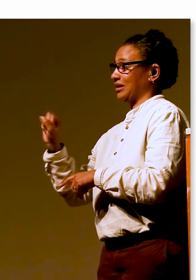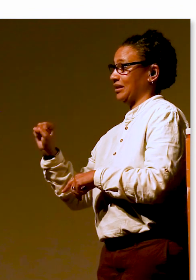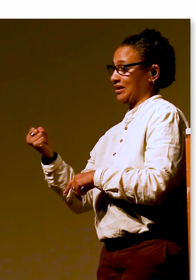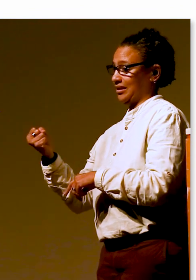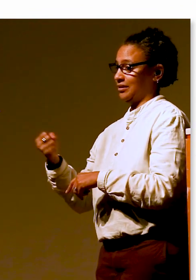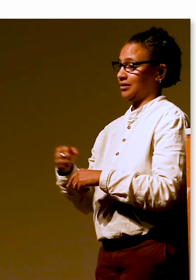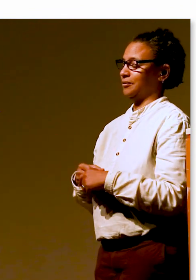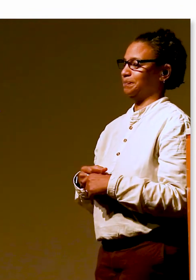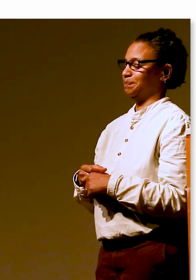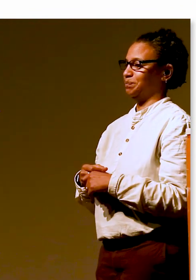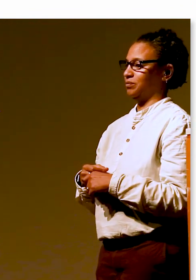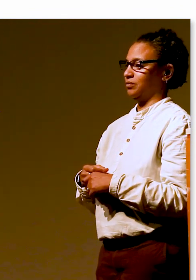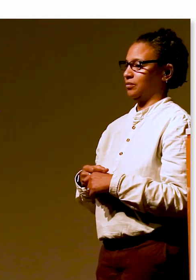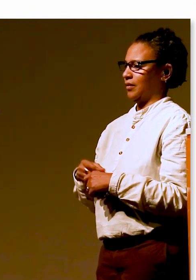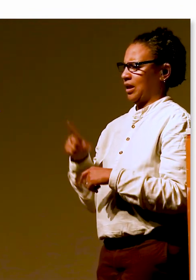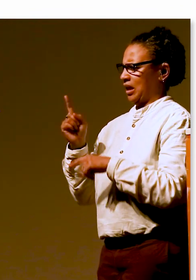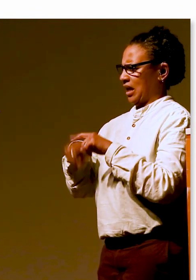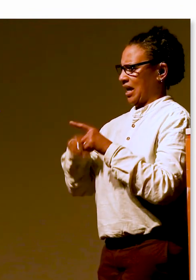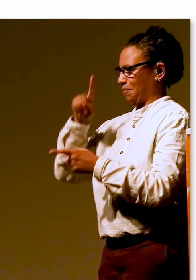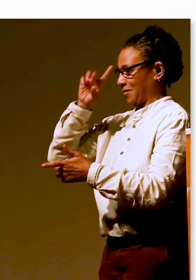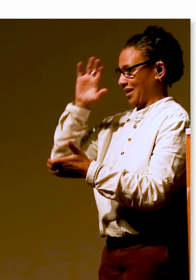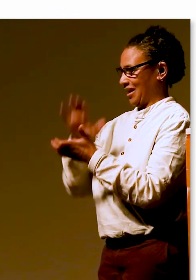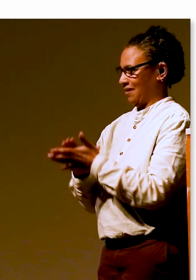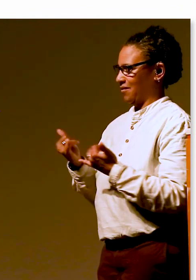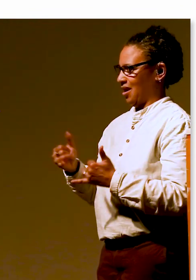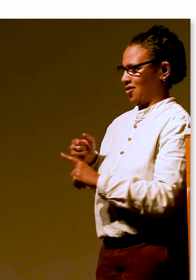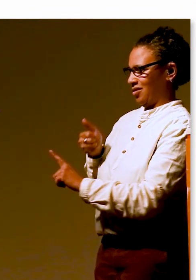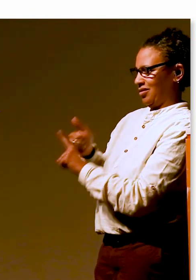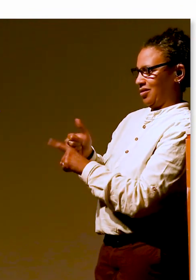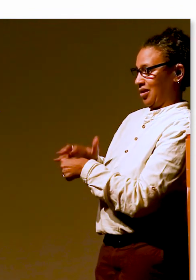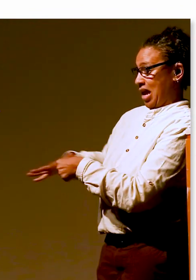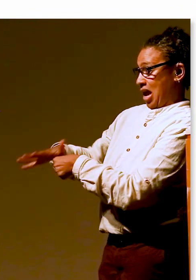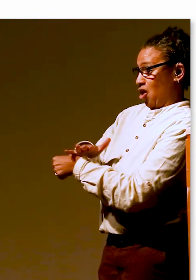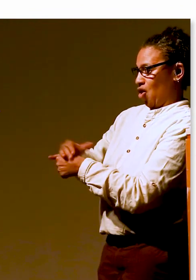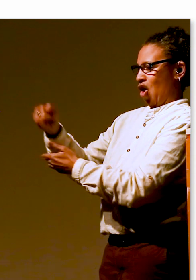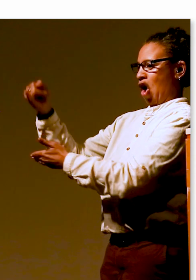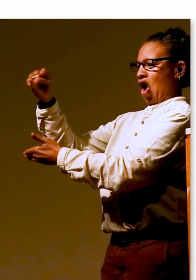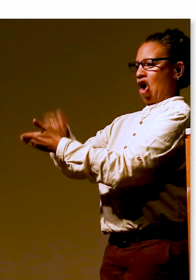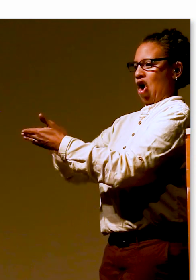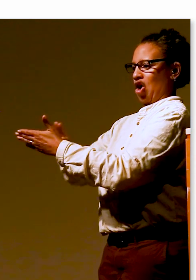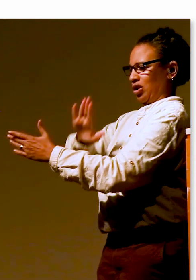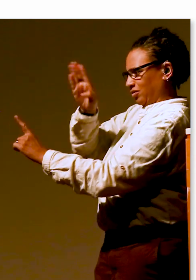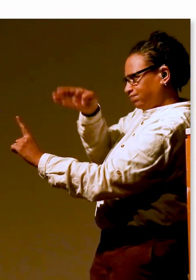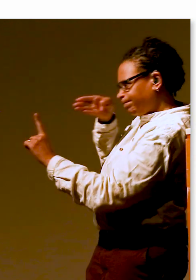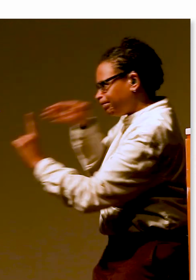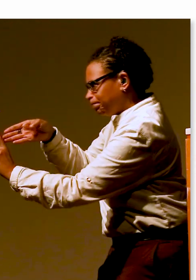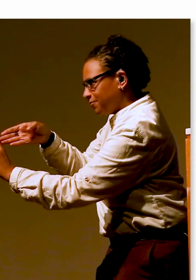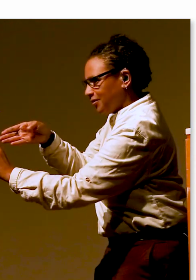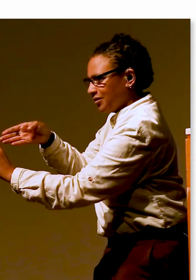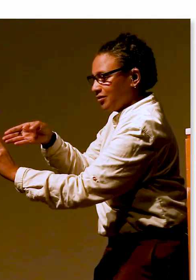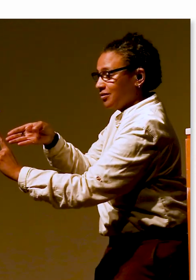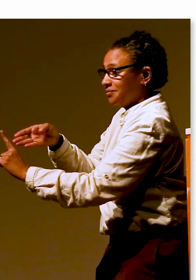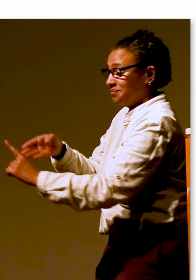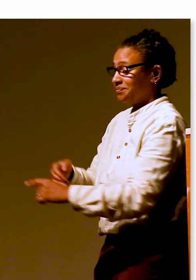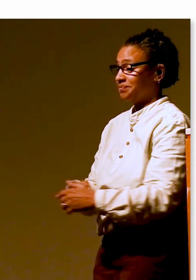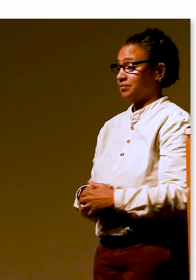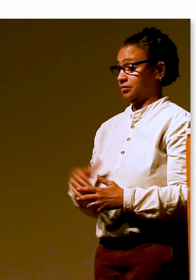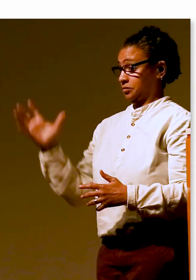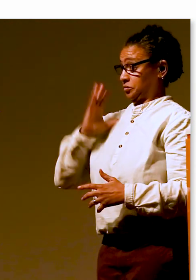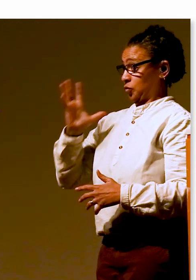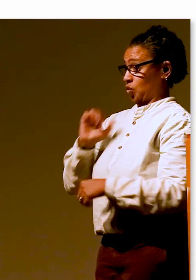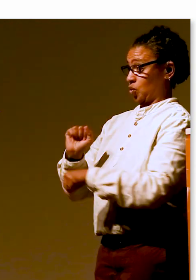this art mecca now. Because, it was just a working class city with factories on all the corners and stuff that I